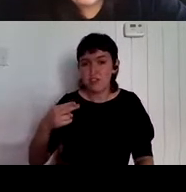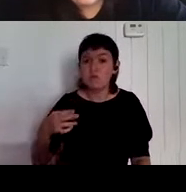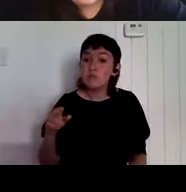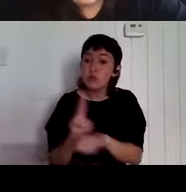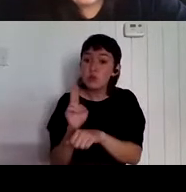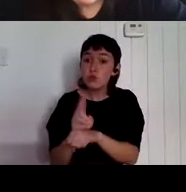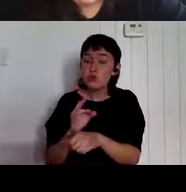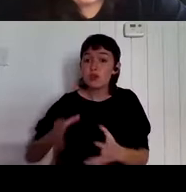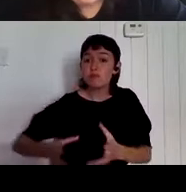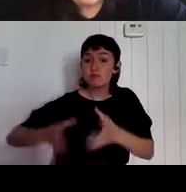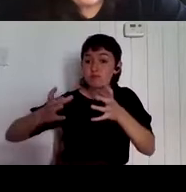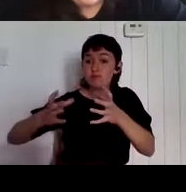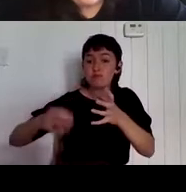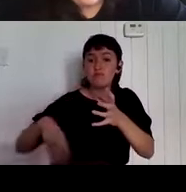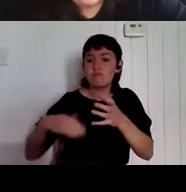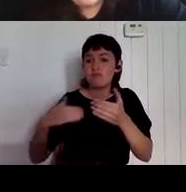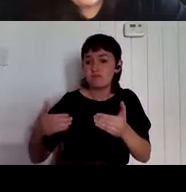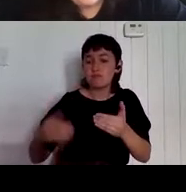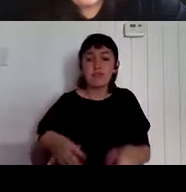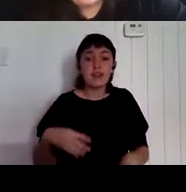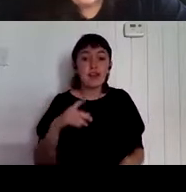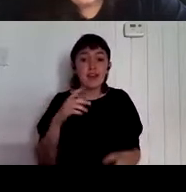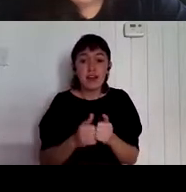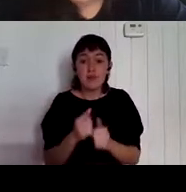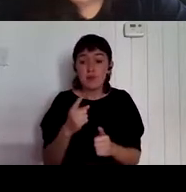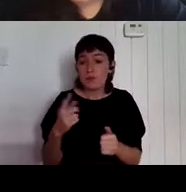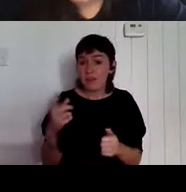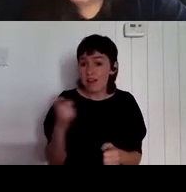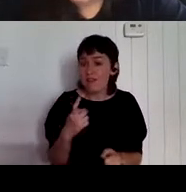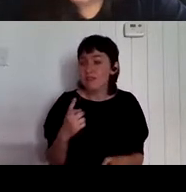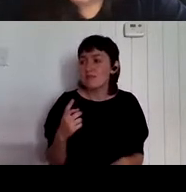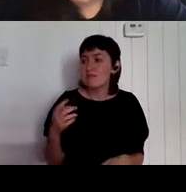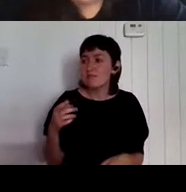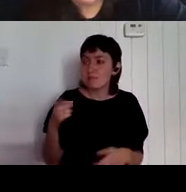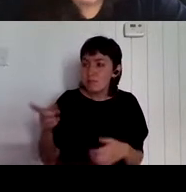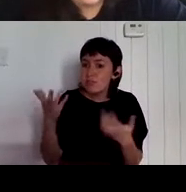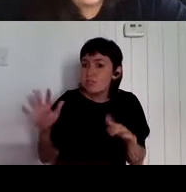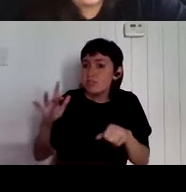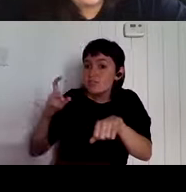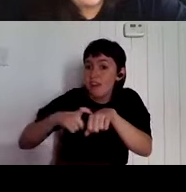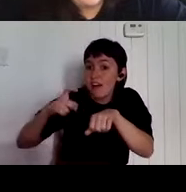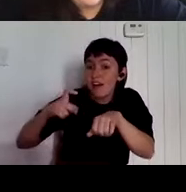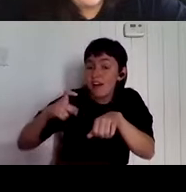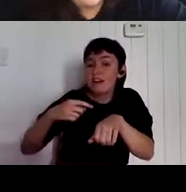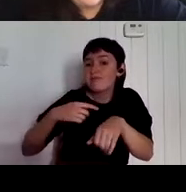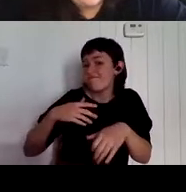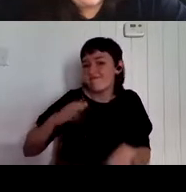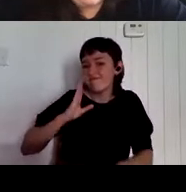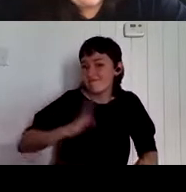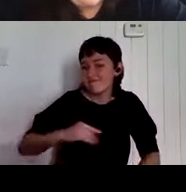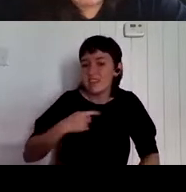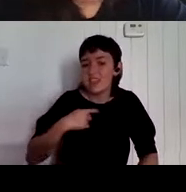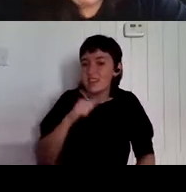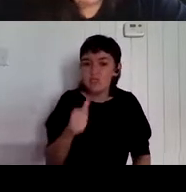asks me if I've been stung by my jellyfish and I haven't just, I don't pick them up with my hands. use little, little, uh, transfer